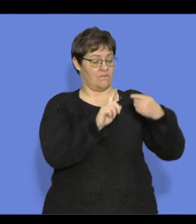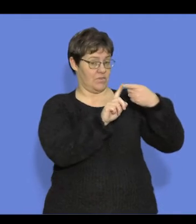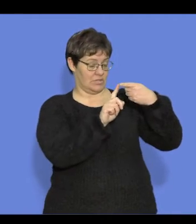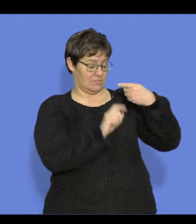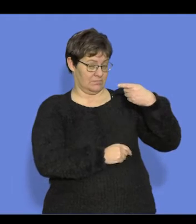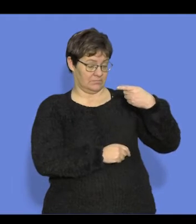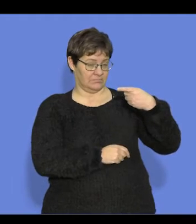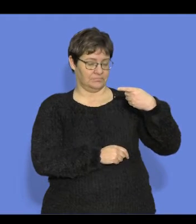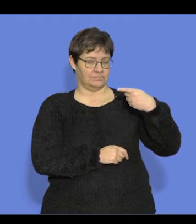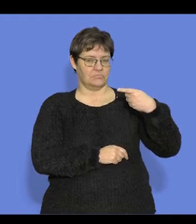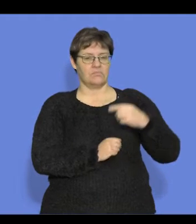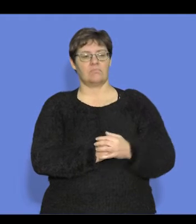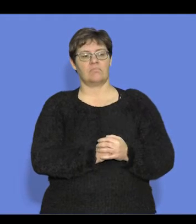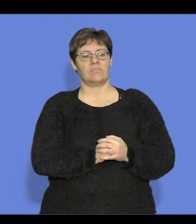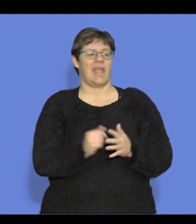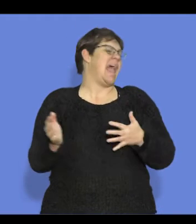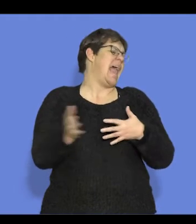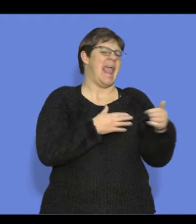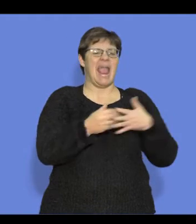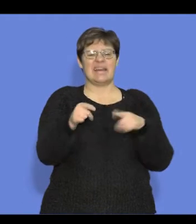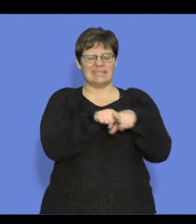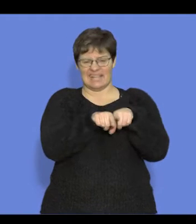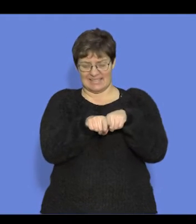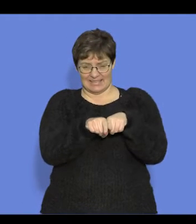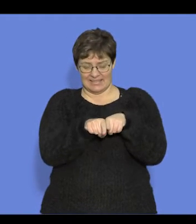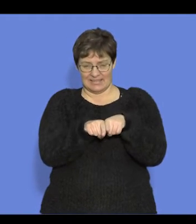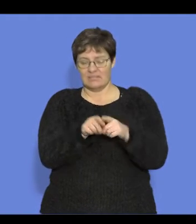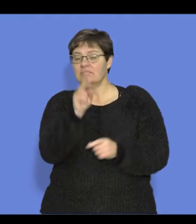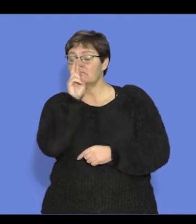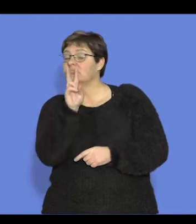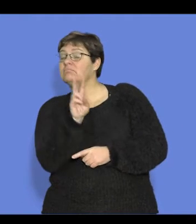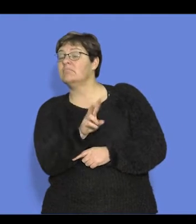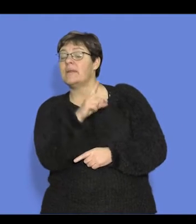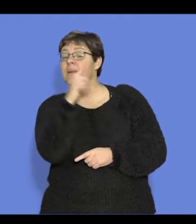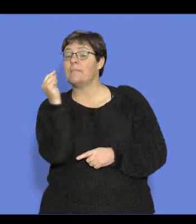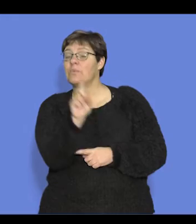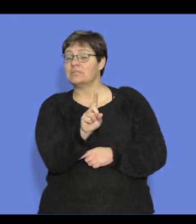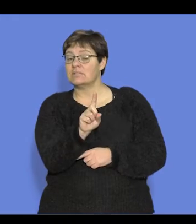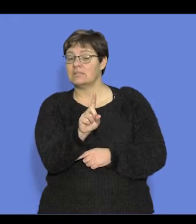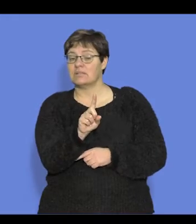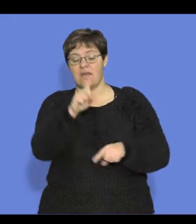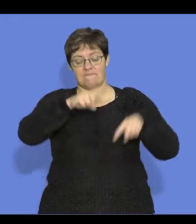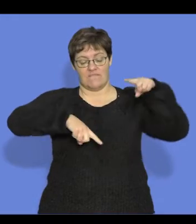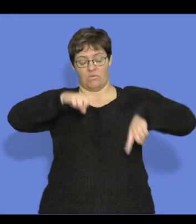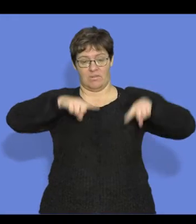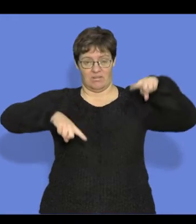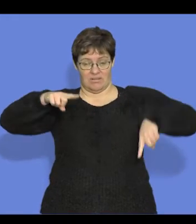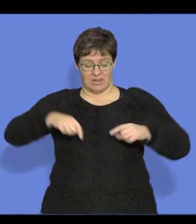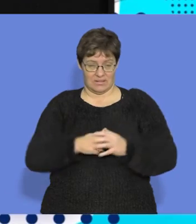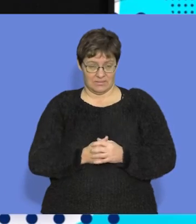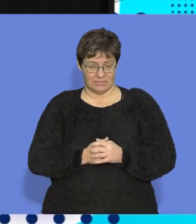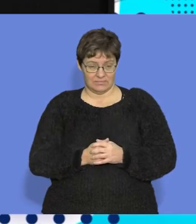First thing is, when you do any experiment, you have to know that there are things called